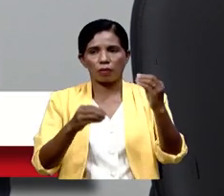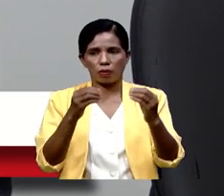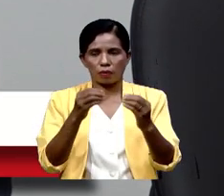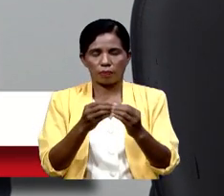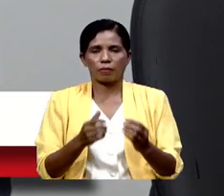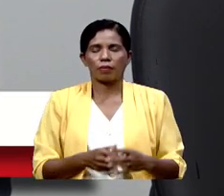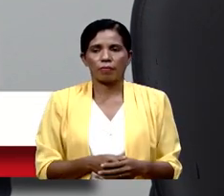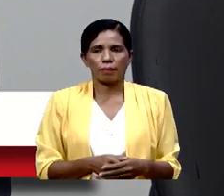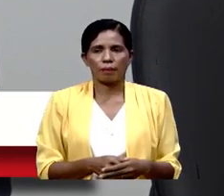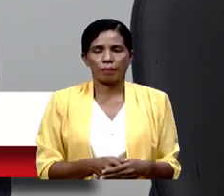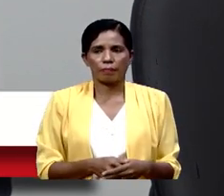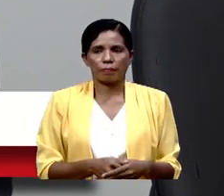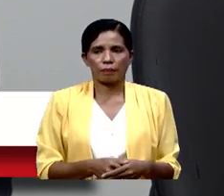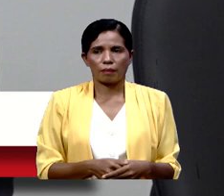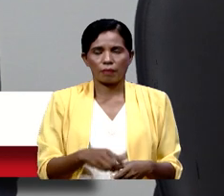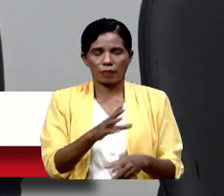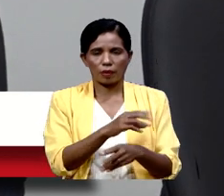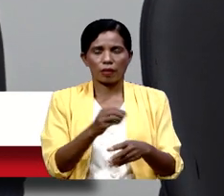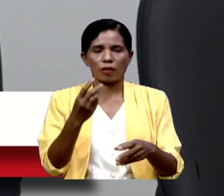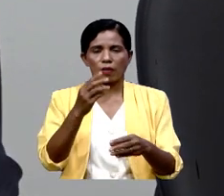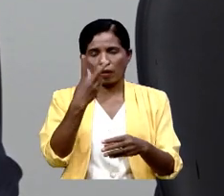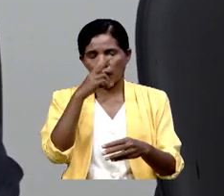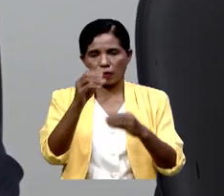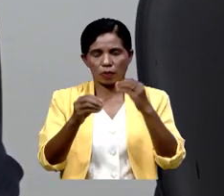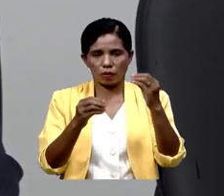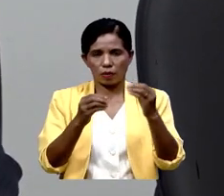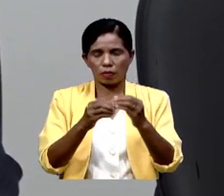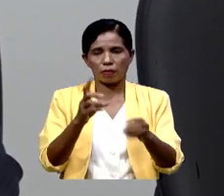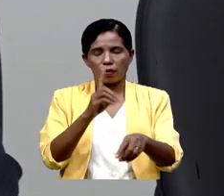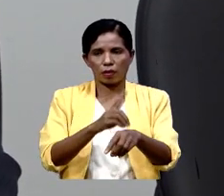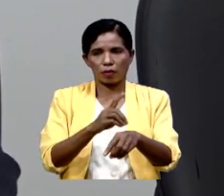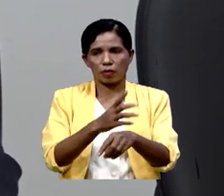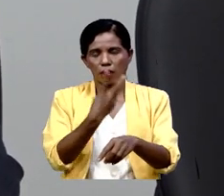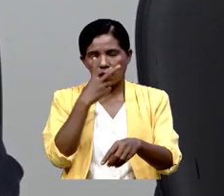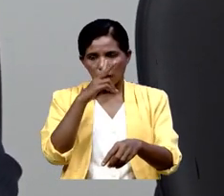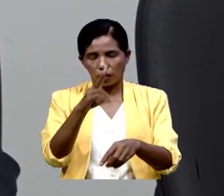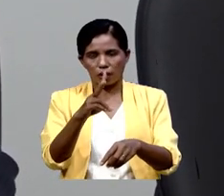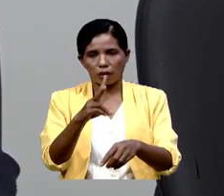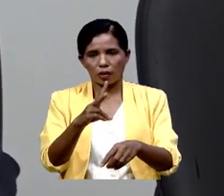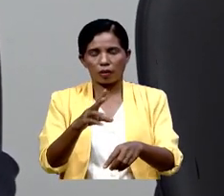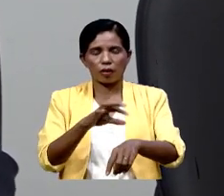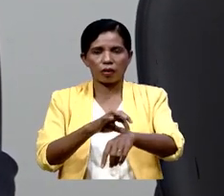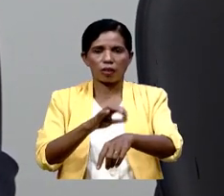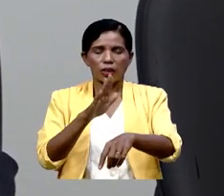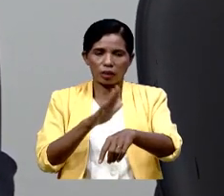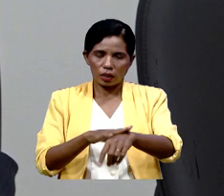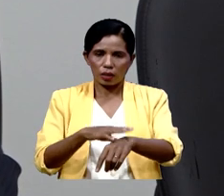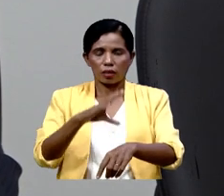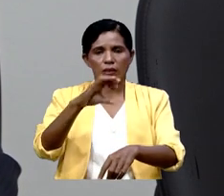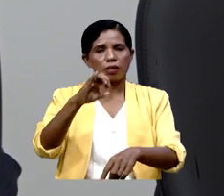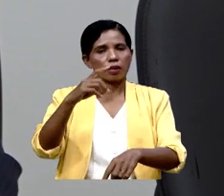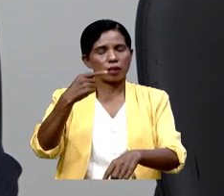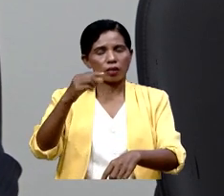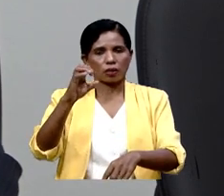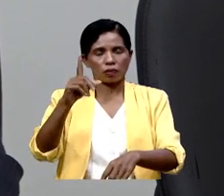reconfirm whether it is the diagnosis for chikungunya or dengue that I need a laboratory